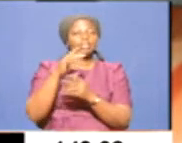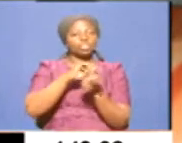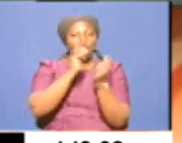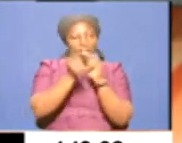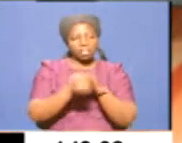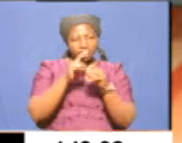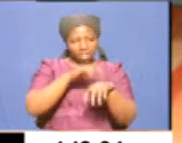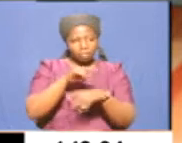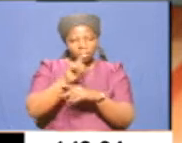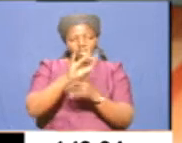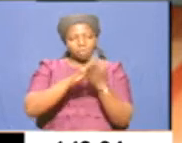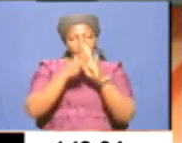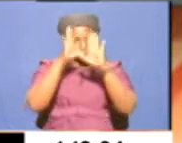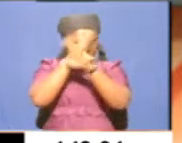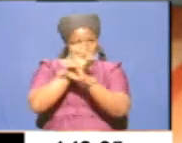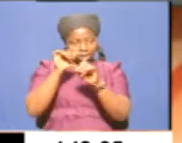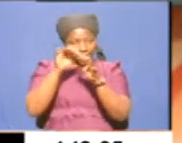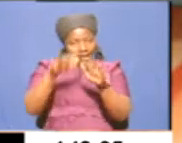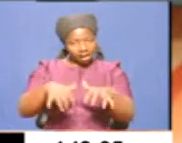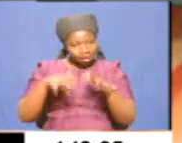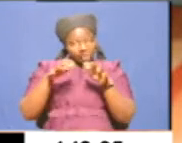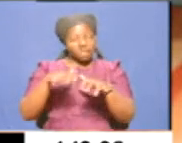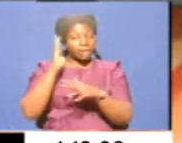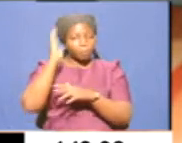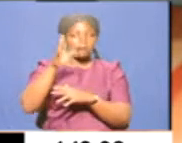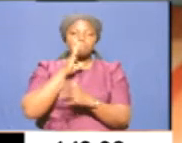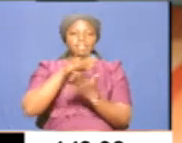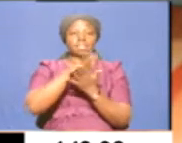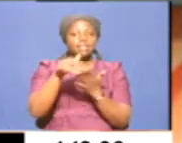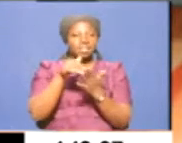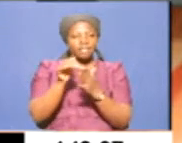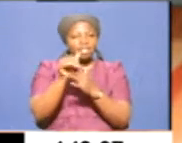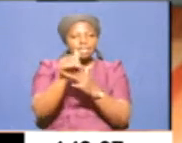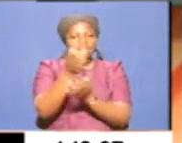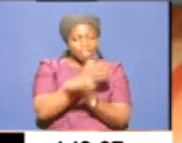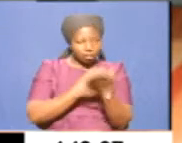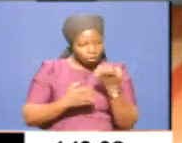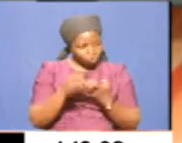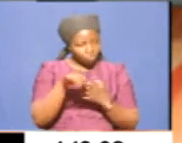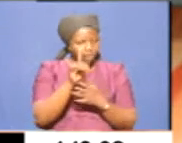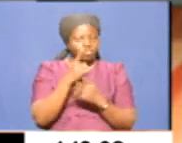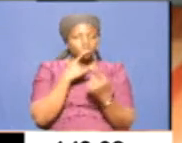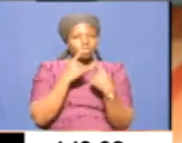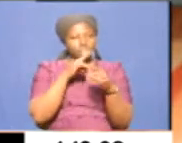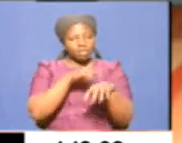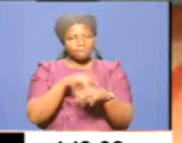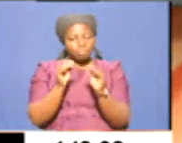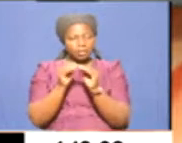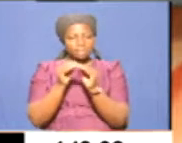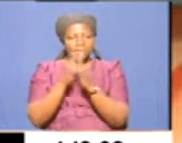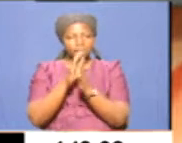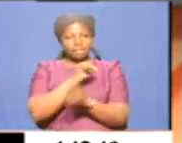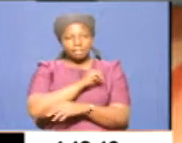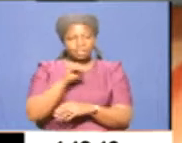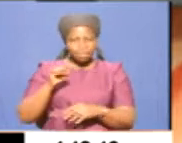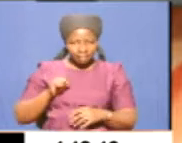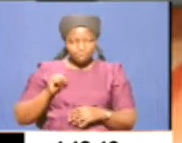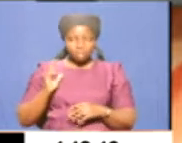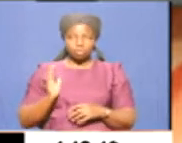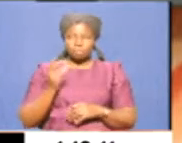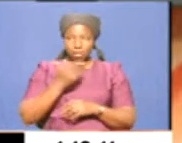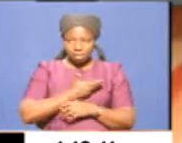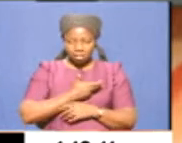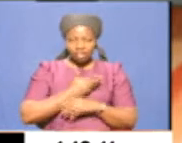of driving the economy. Kalonzo made the remarks after meeting the Senate Committee on Agriculture that was visiting at